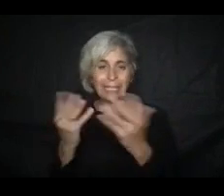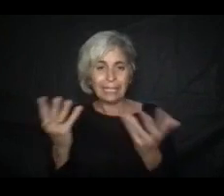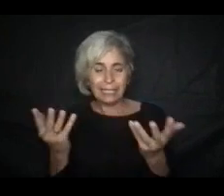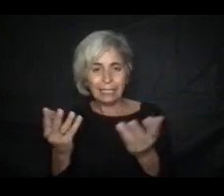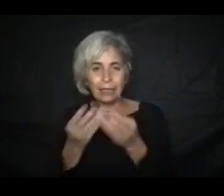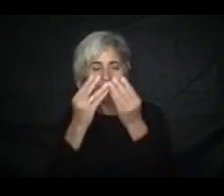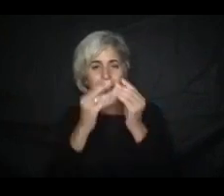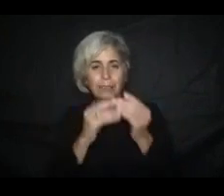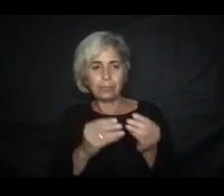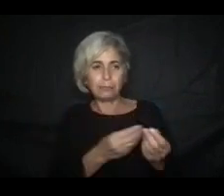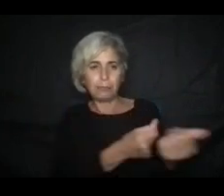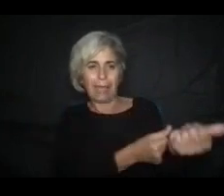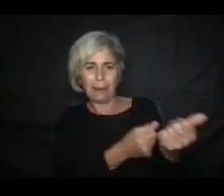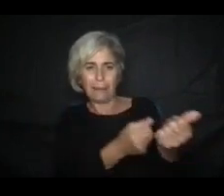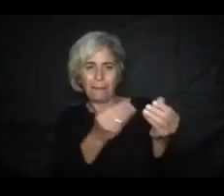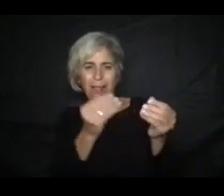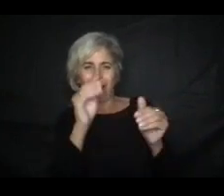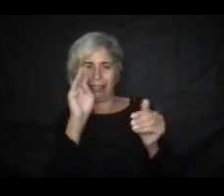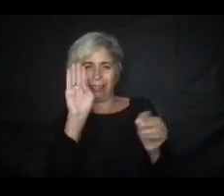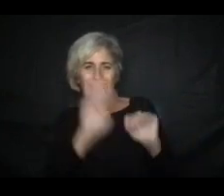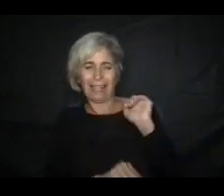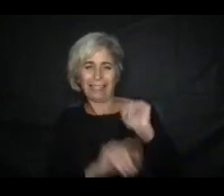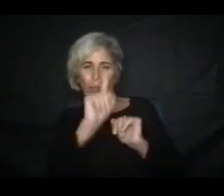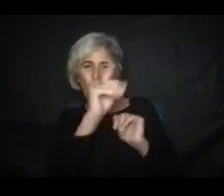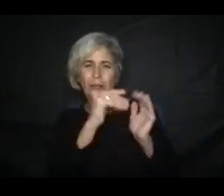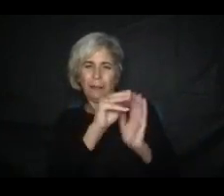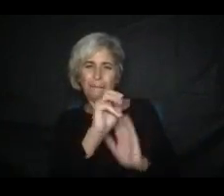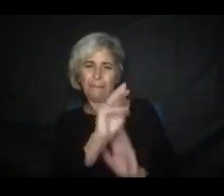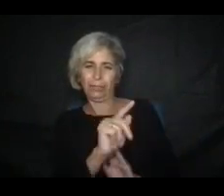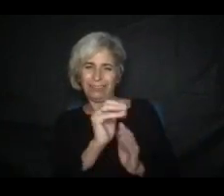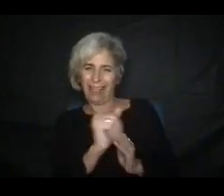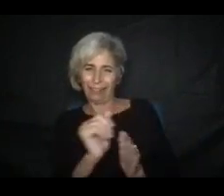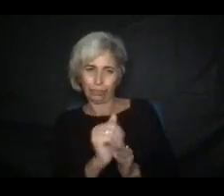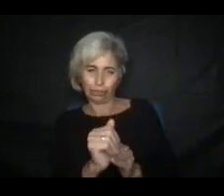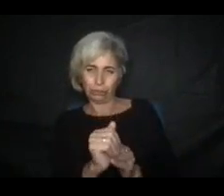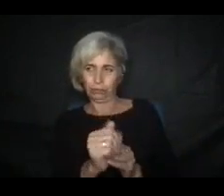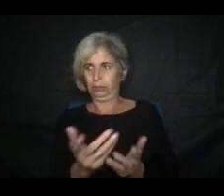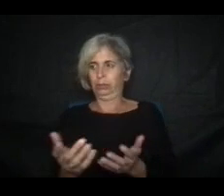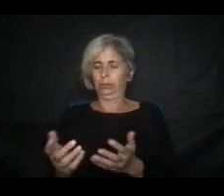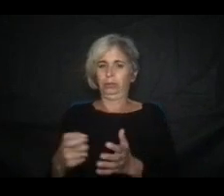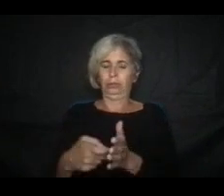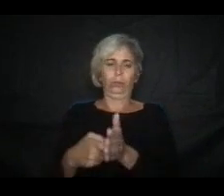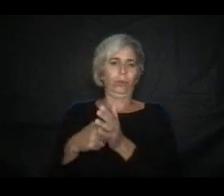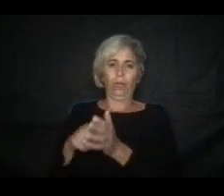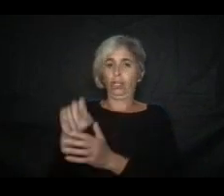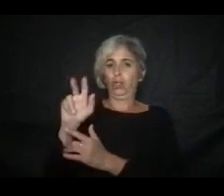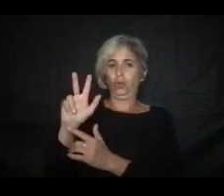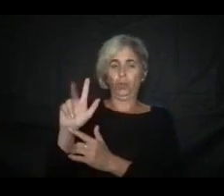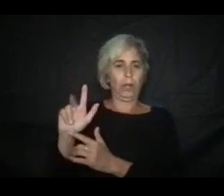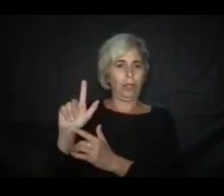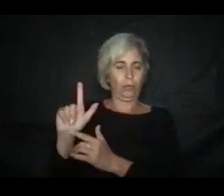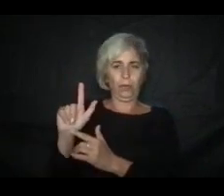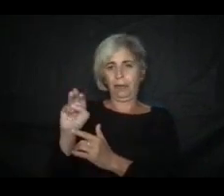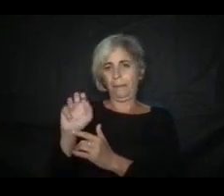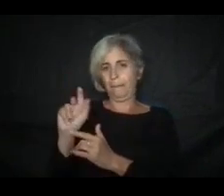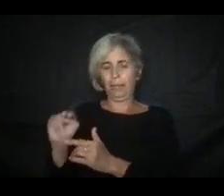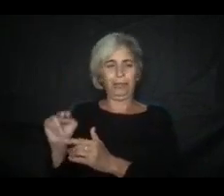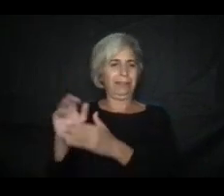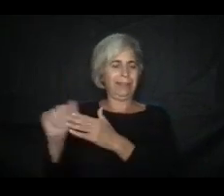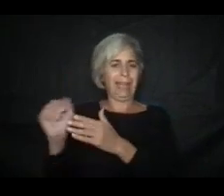less than $1 million of that. So essentially, it's taken $23 million out of this